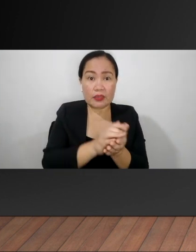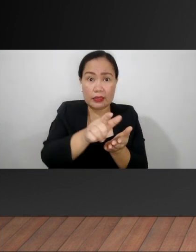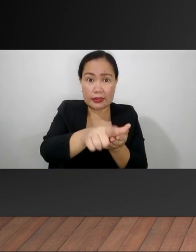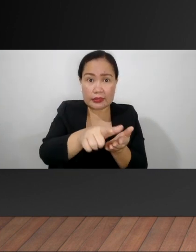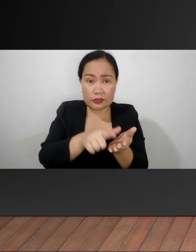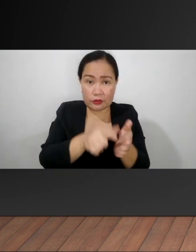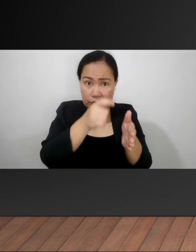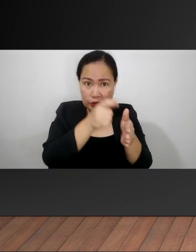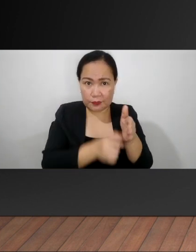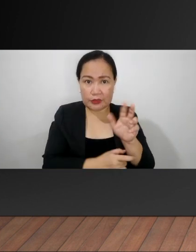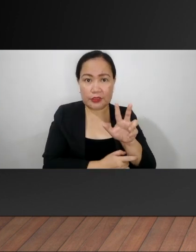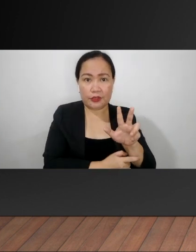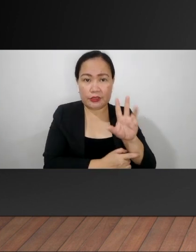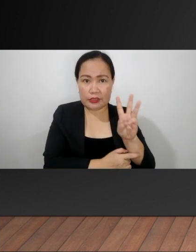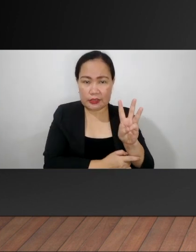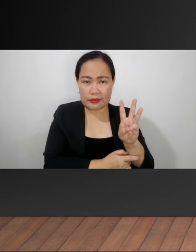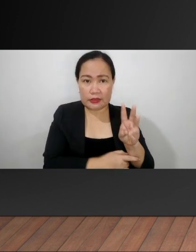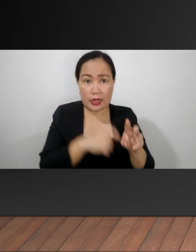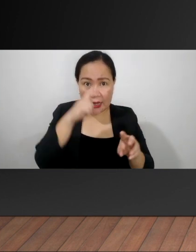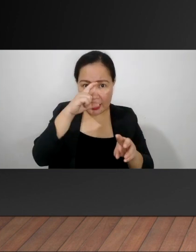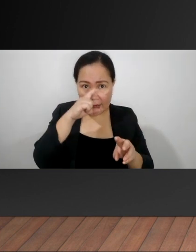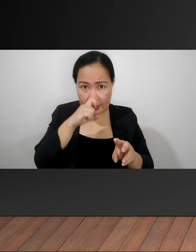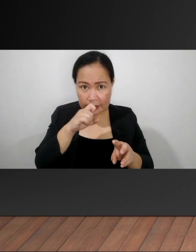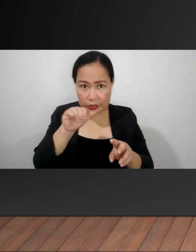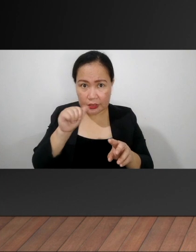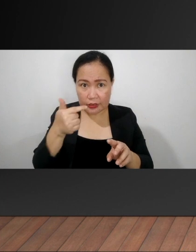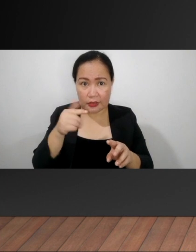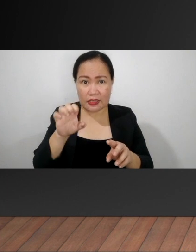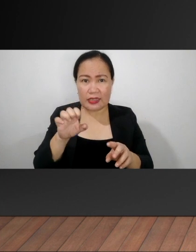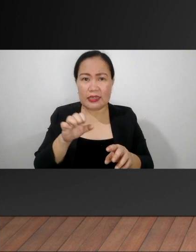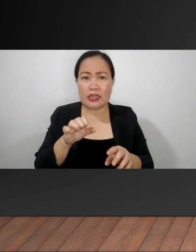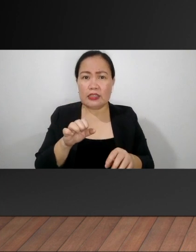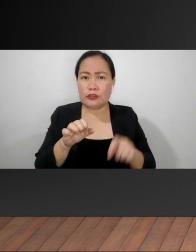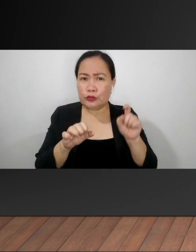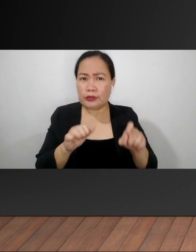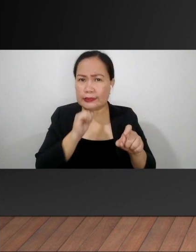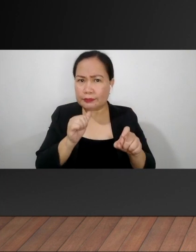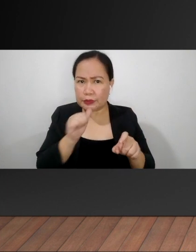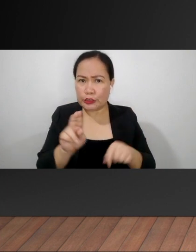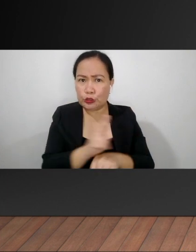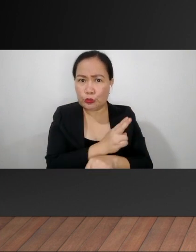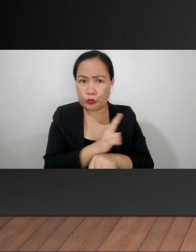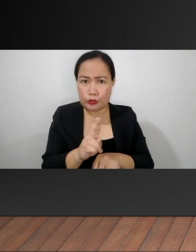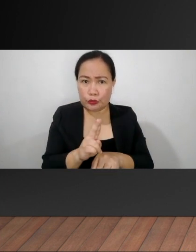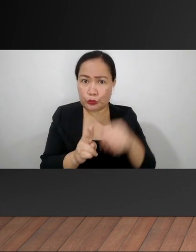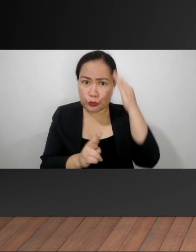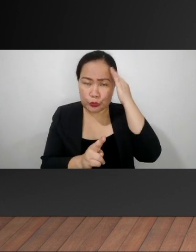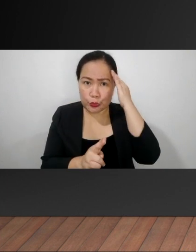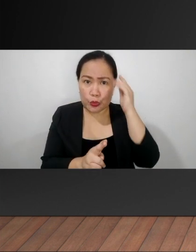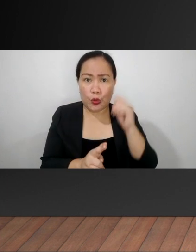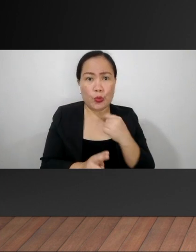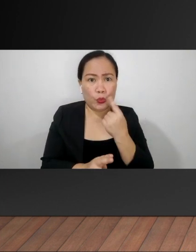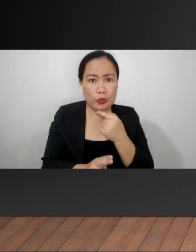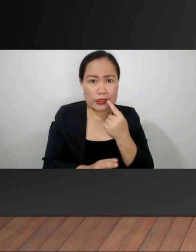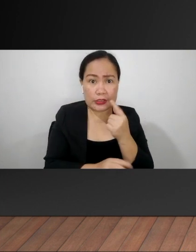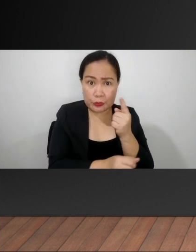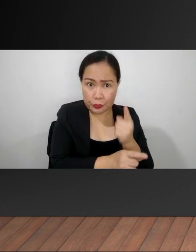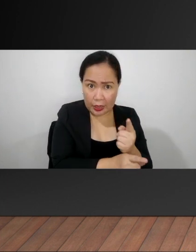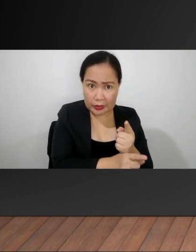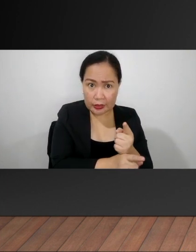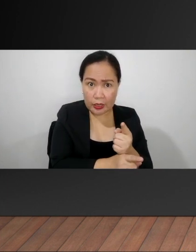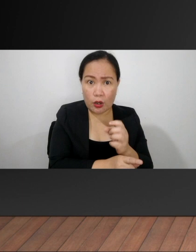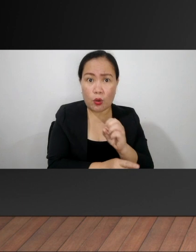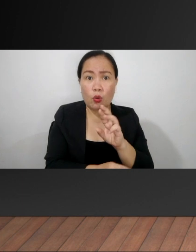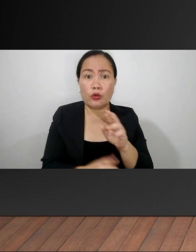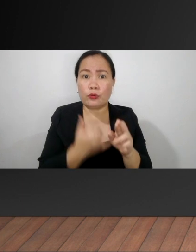chapter 36. Age should not be used as the basis for determining who is right or wrong.